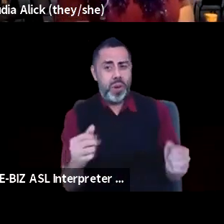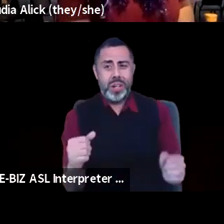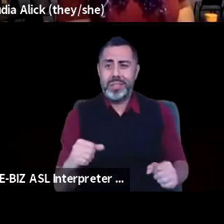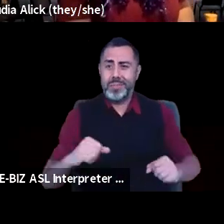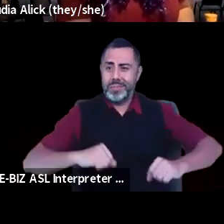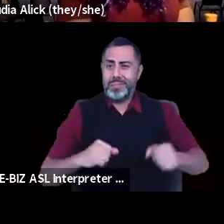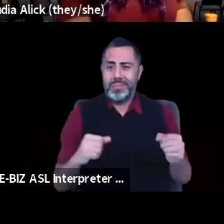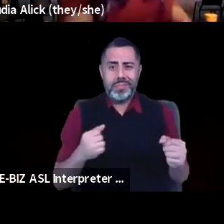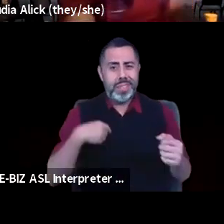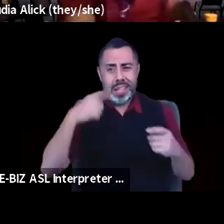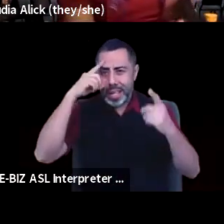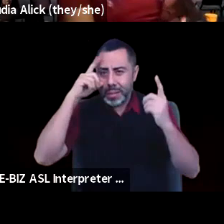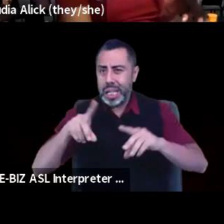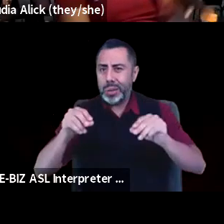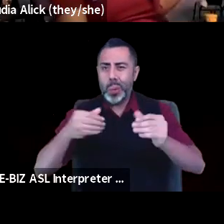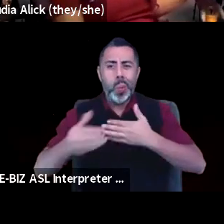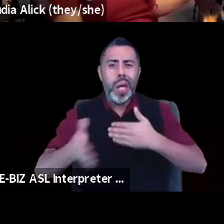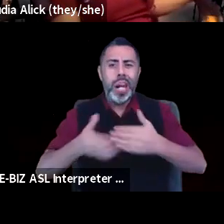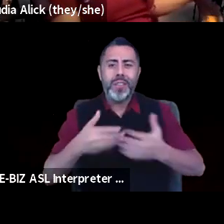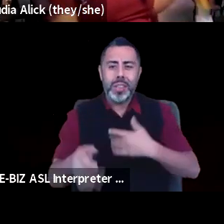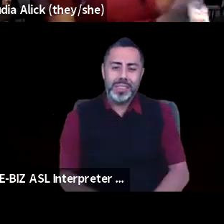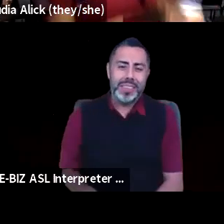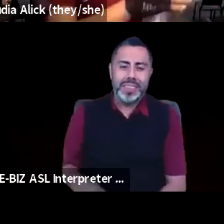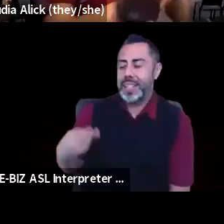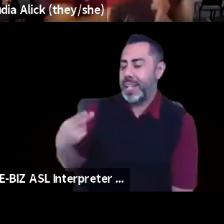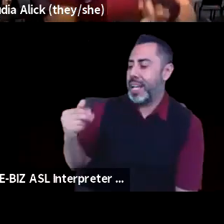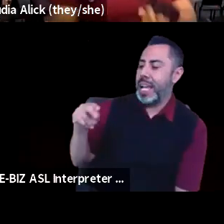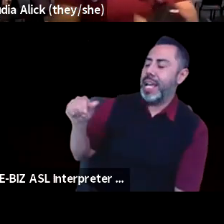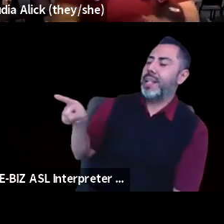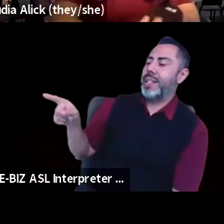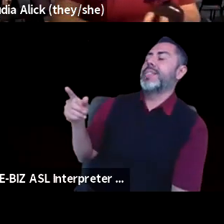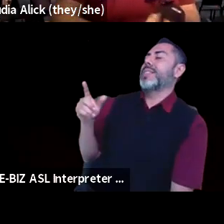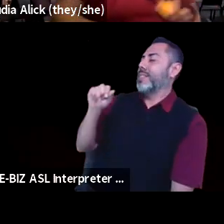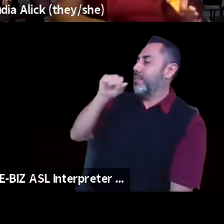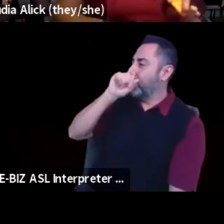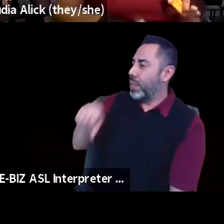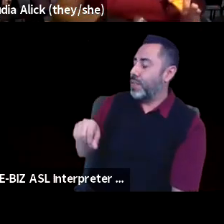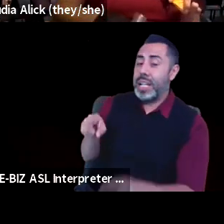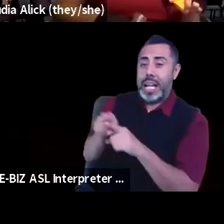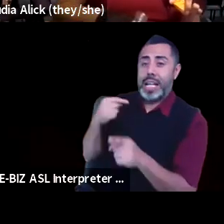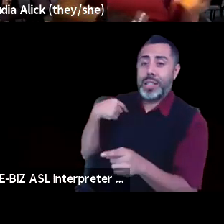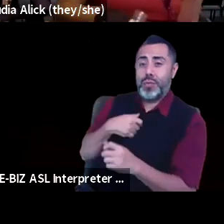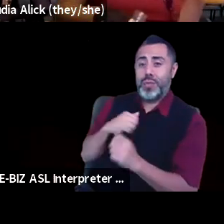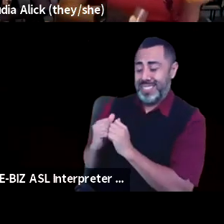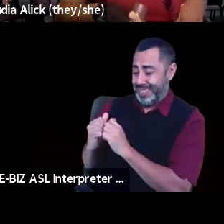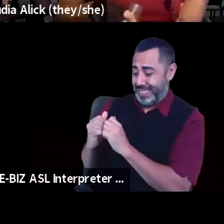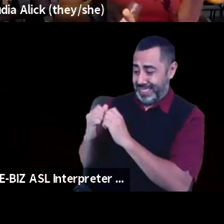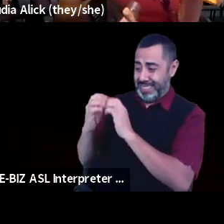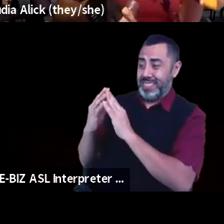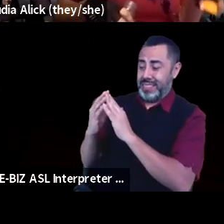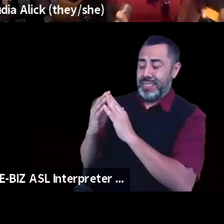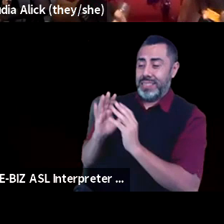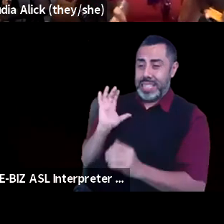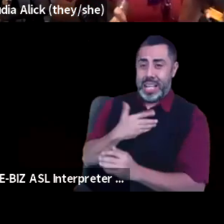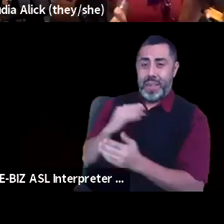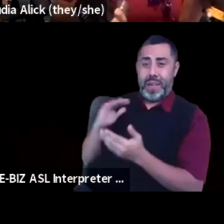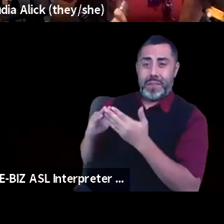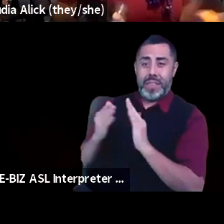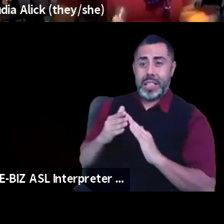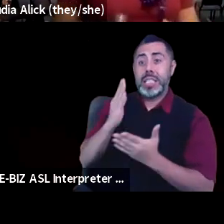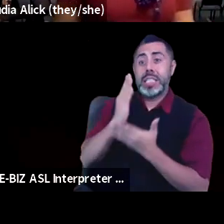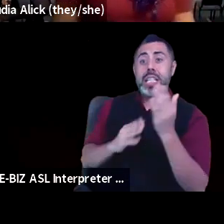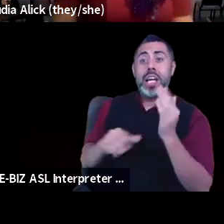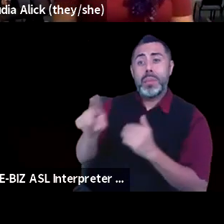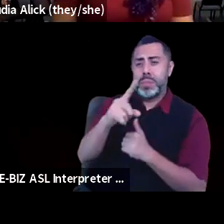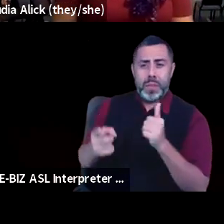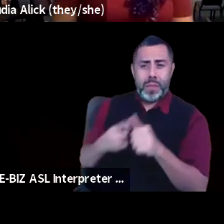it. And as we create our village, as some of us are creating our villages for the first time, we're going to be flexed for just a moment, because